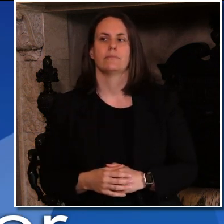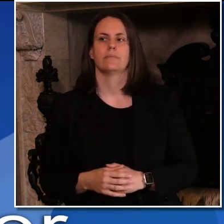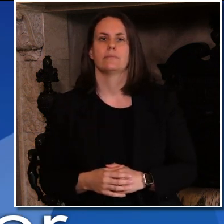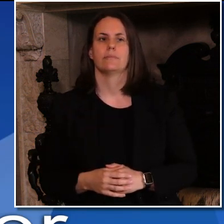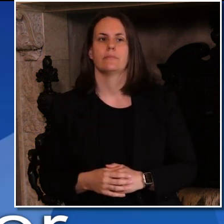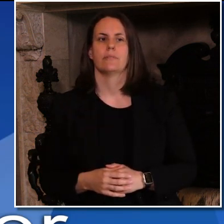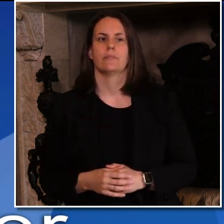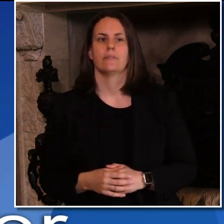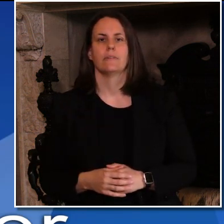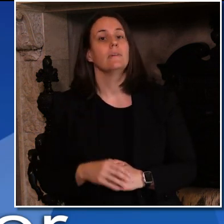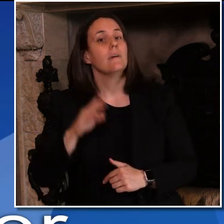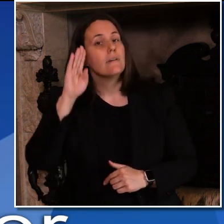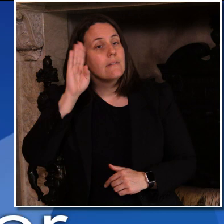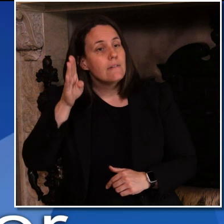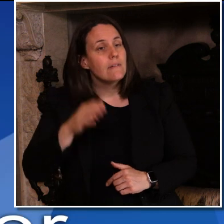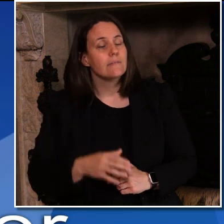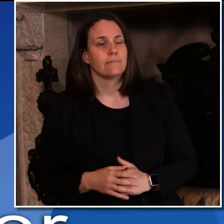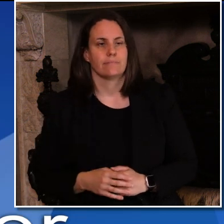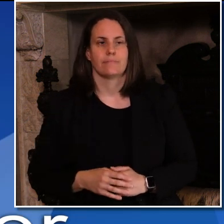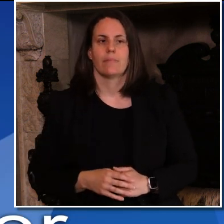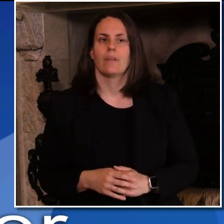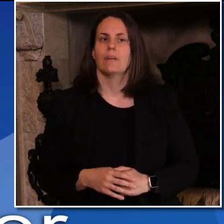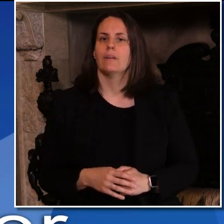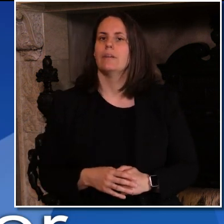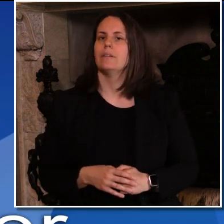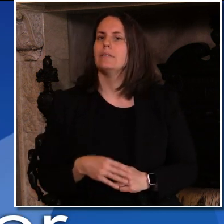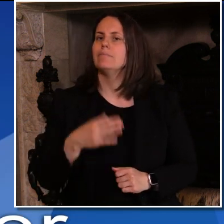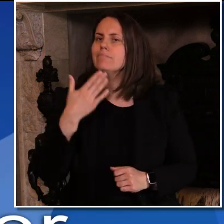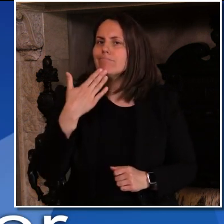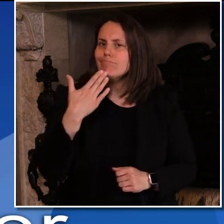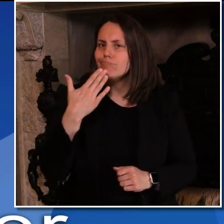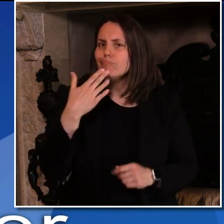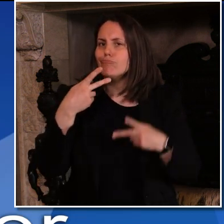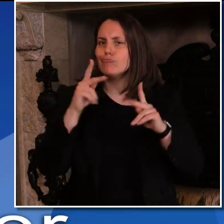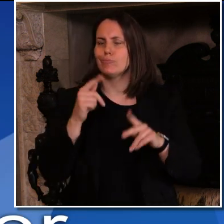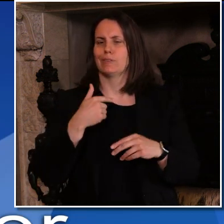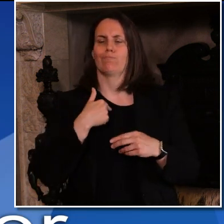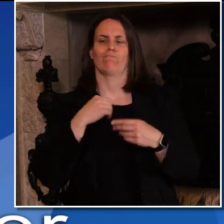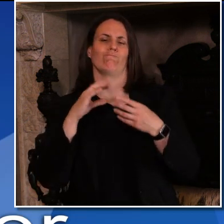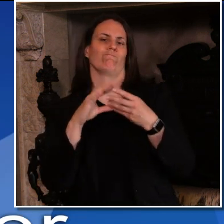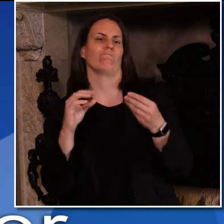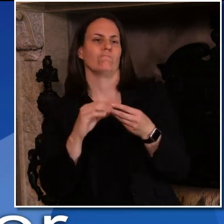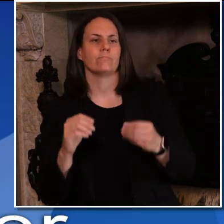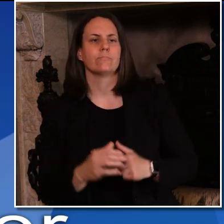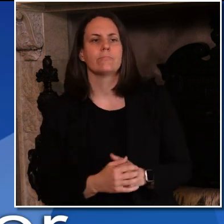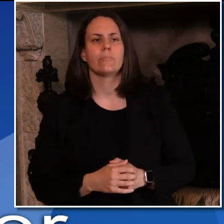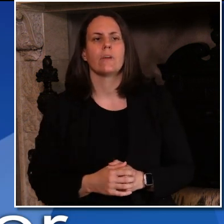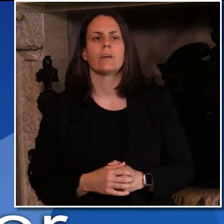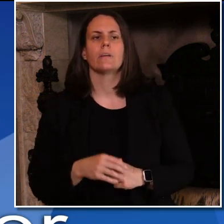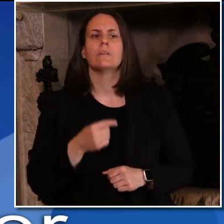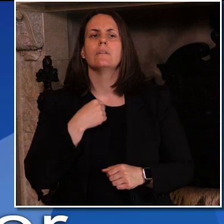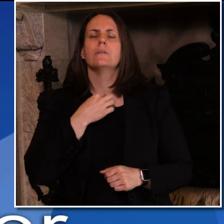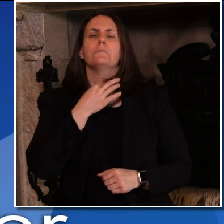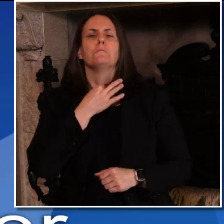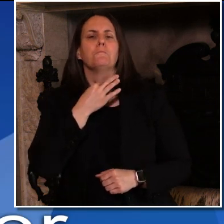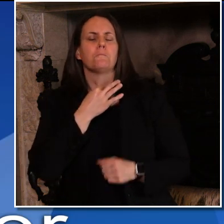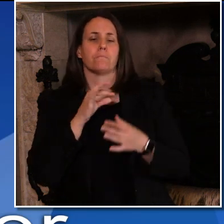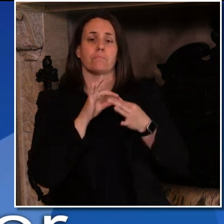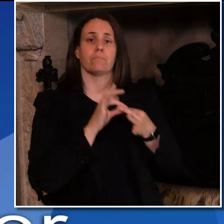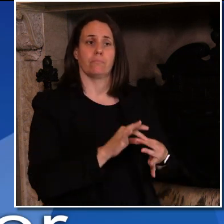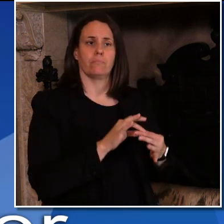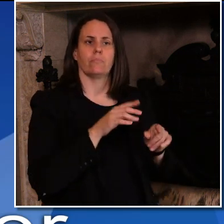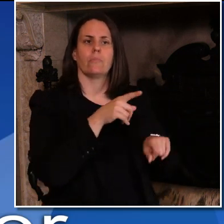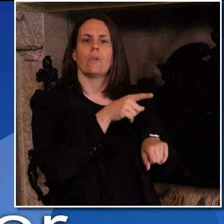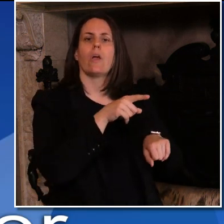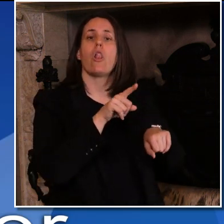Hi, thanks for taking my call. I was wondering, I've heard from one of the long-term care associations in the state that they'd like to